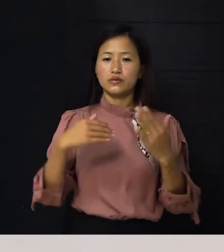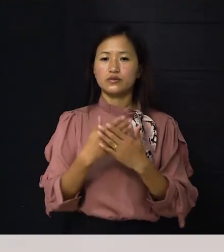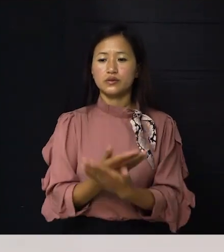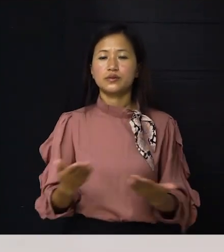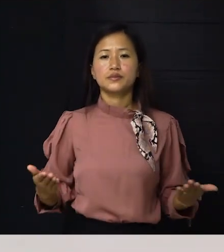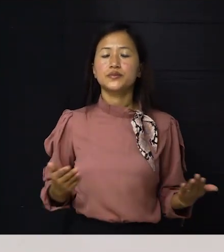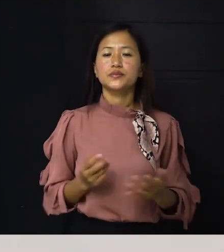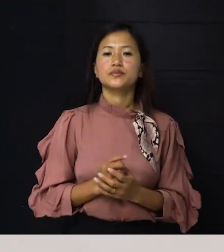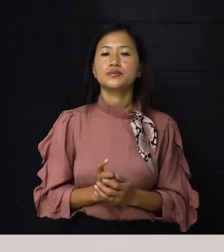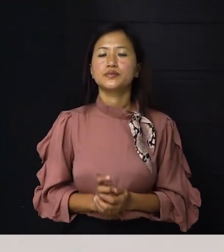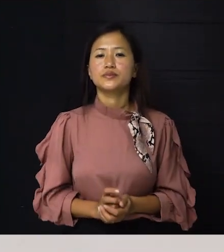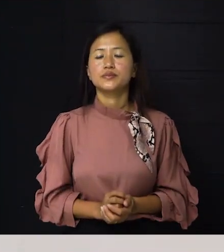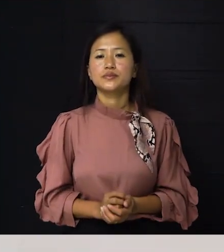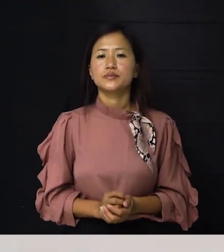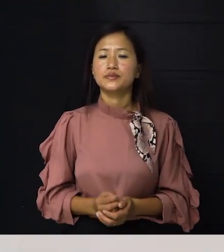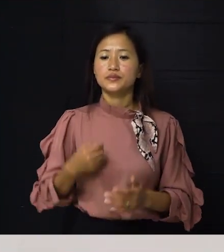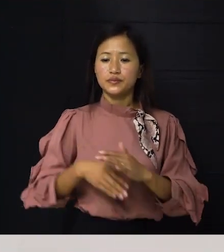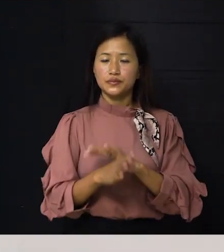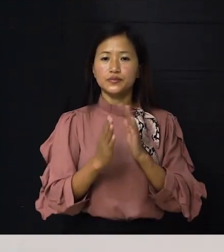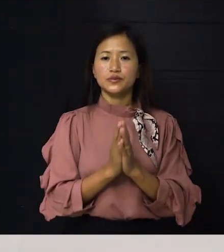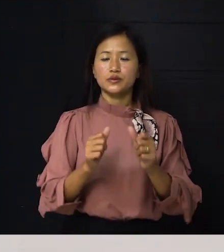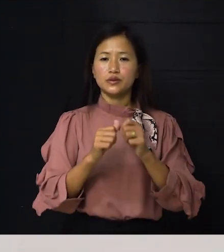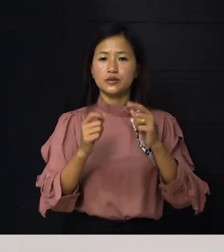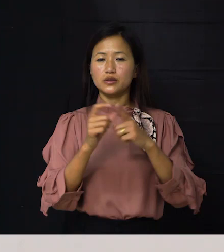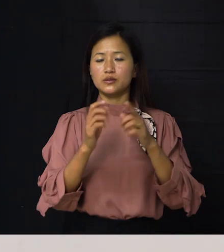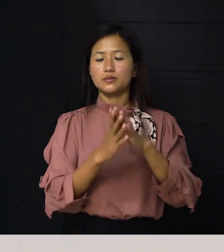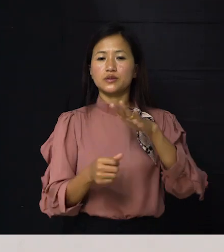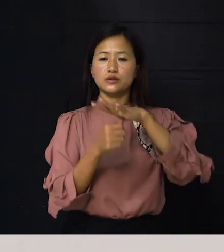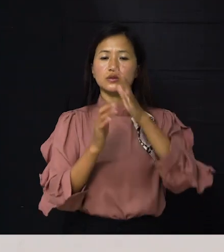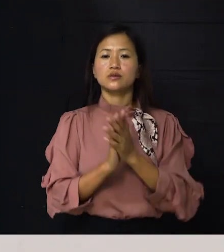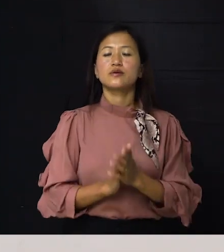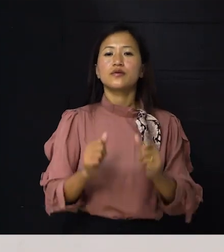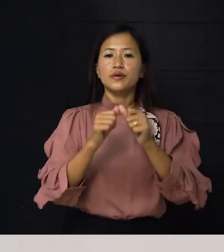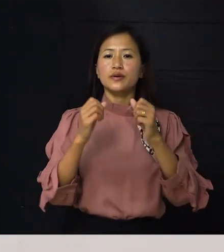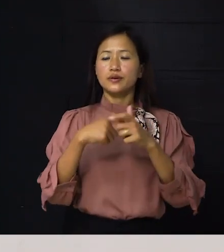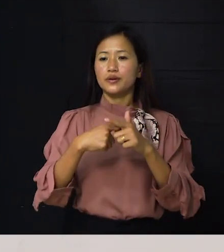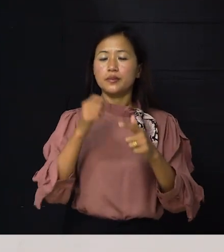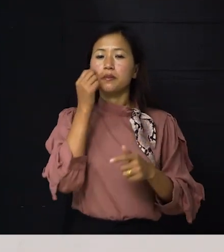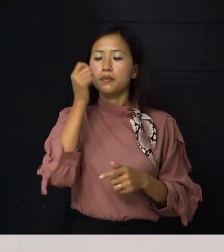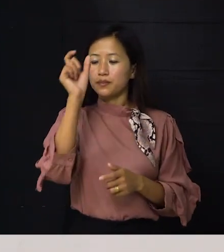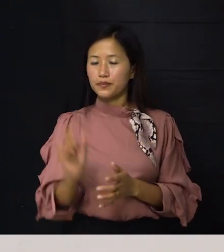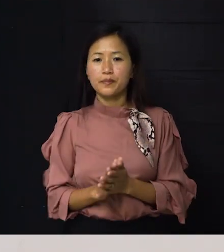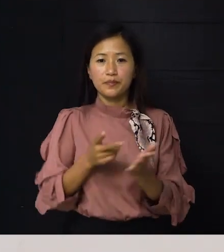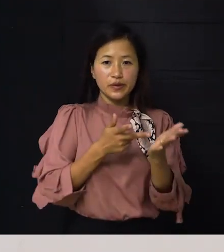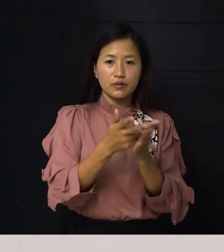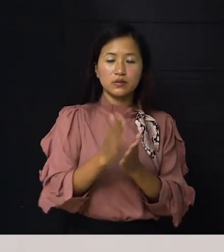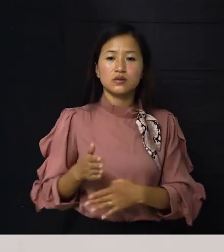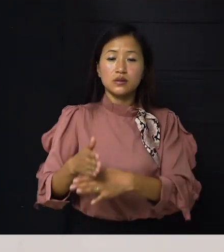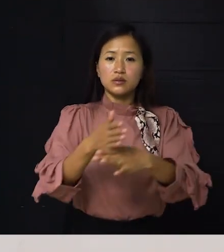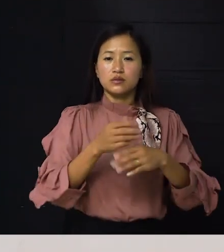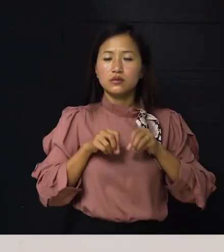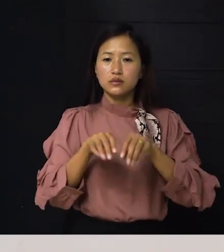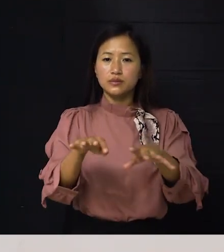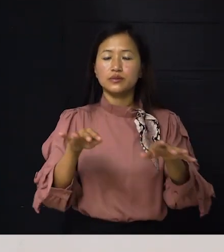So under the administration of Akbar, the villages were distributed